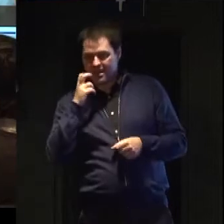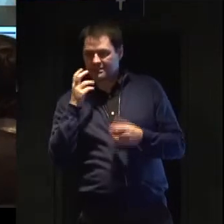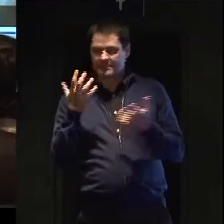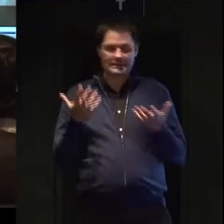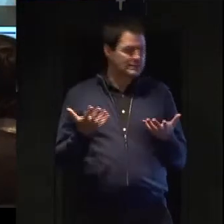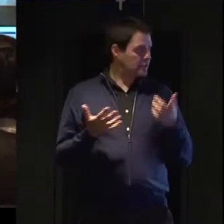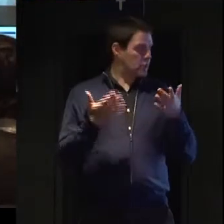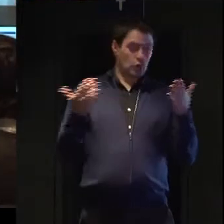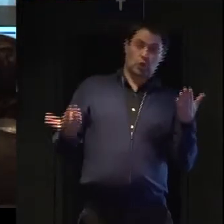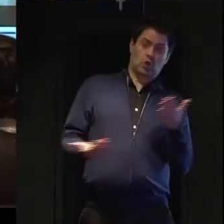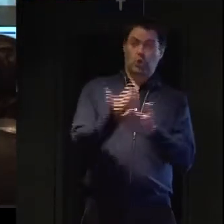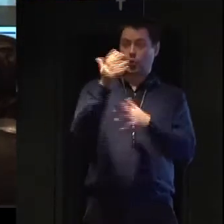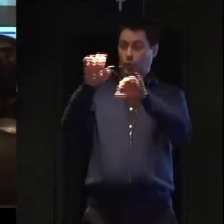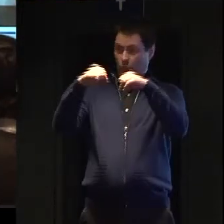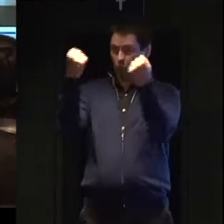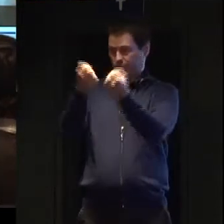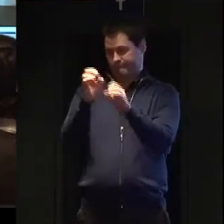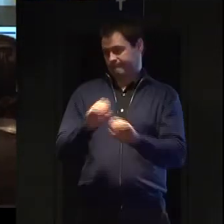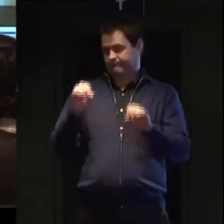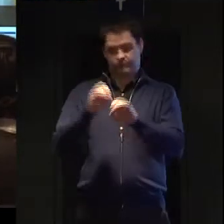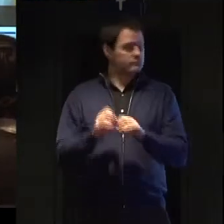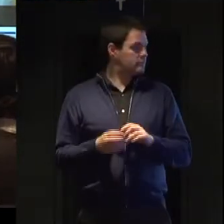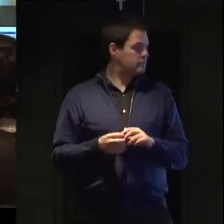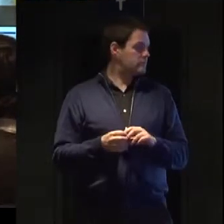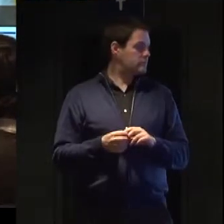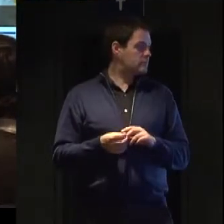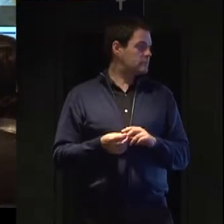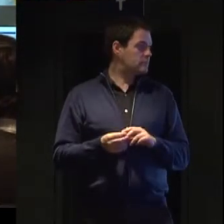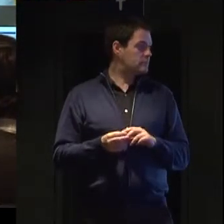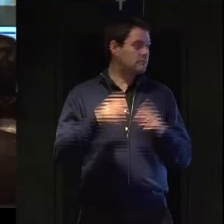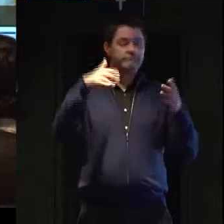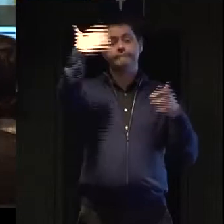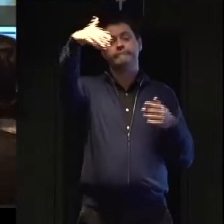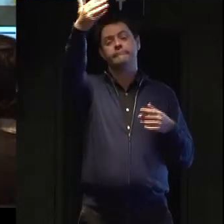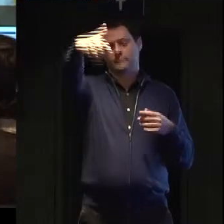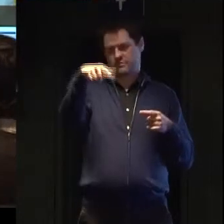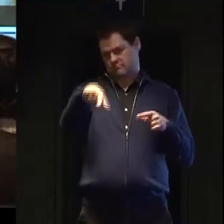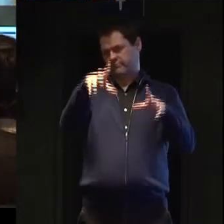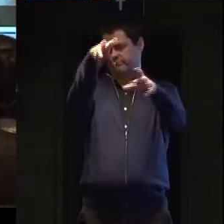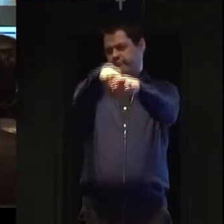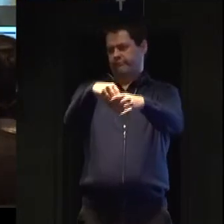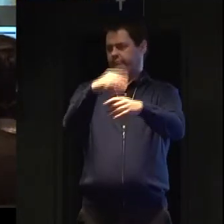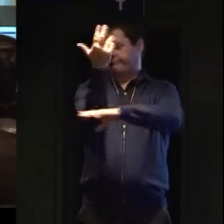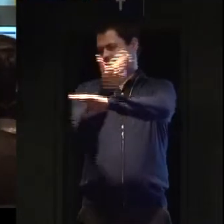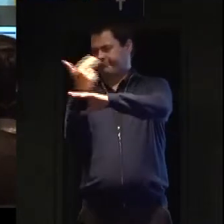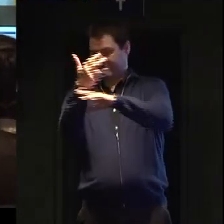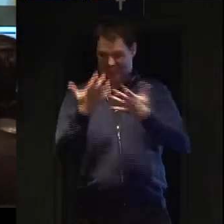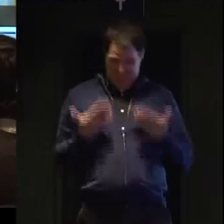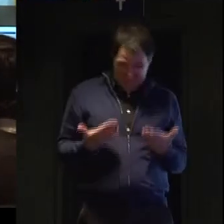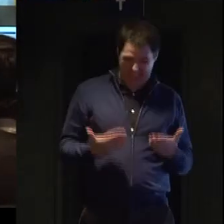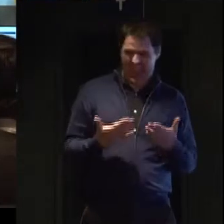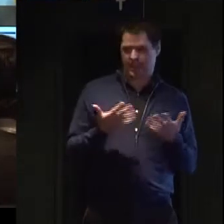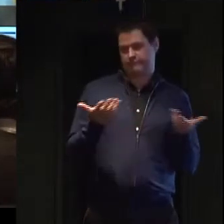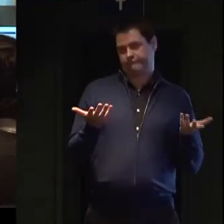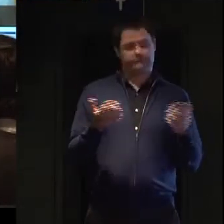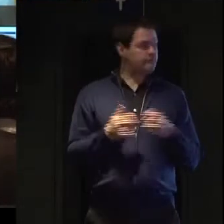to. The new Molineux Stadium and the new rebuilt Molineux Stadium in many years to come will of course have high-level